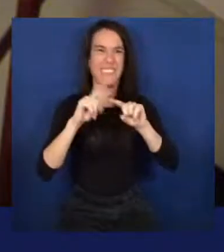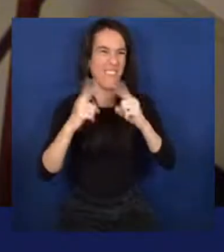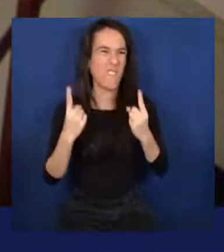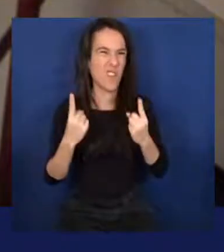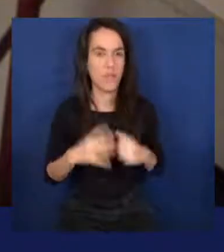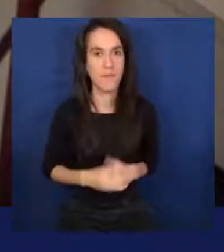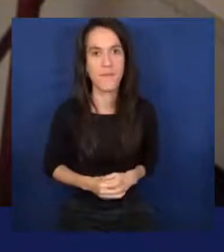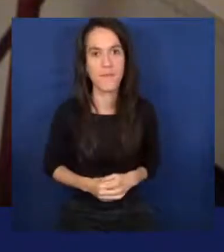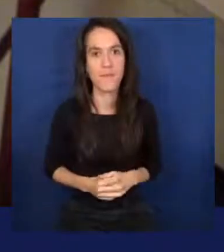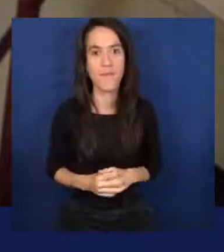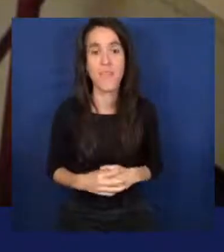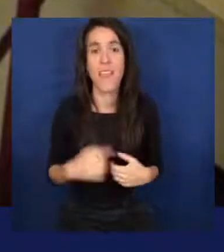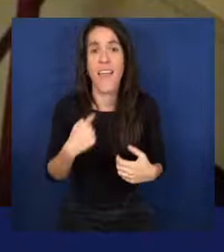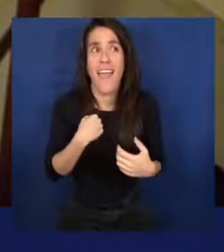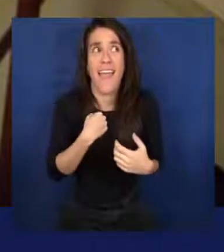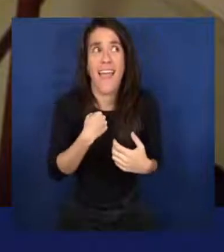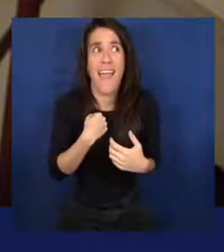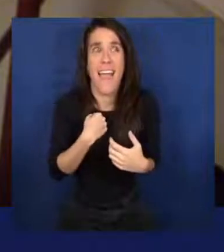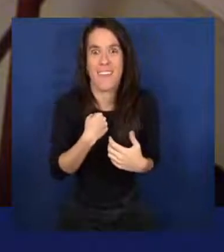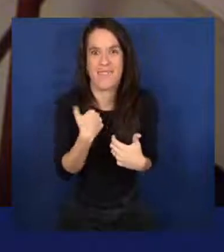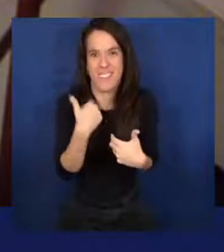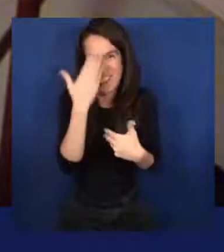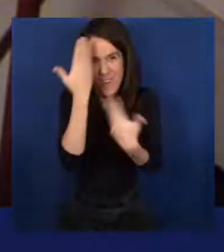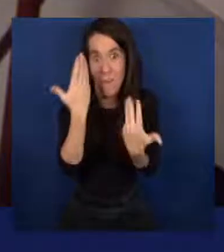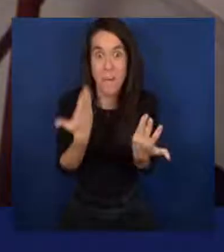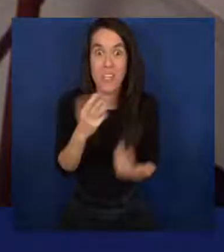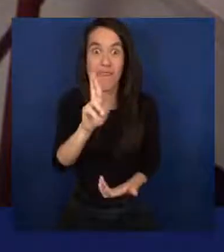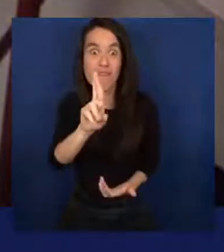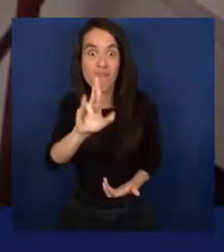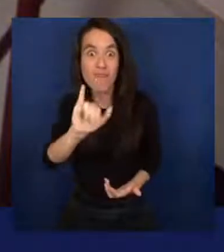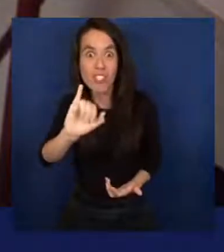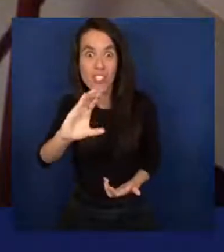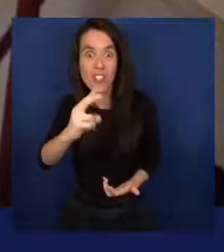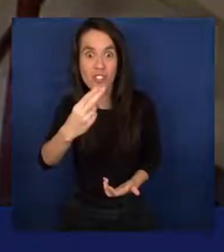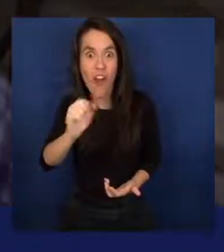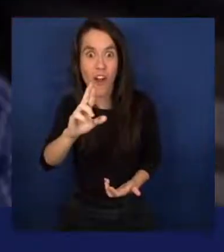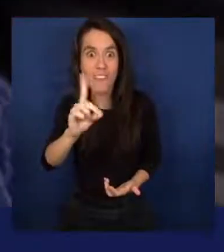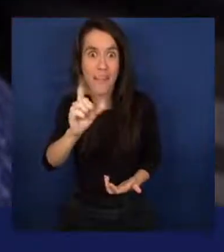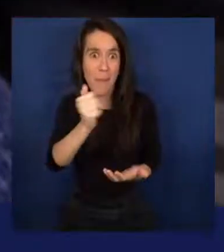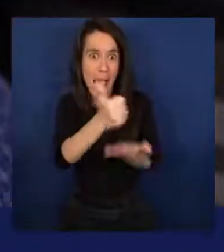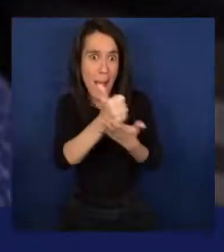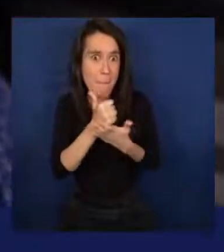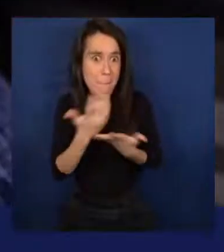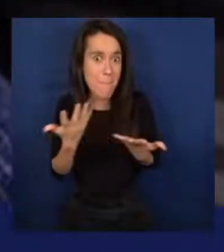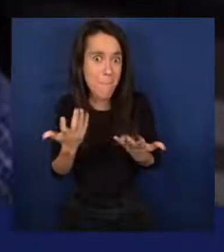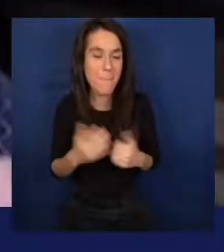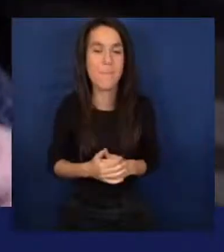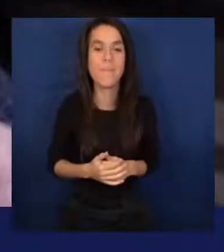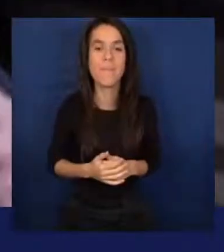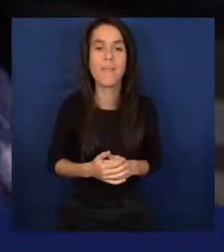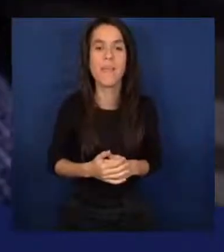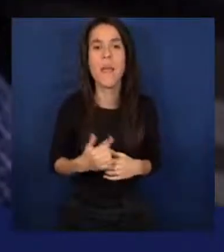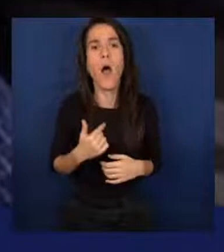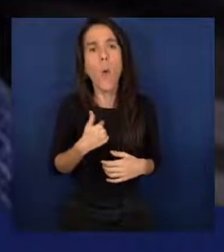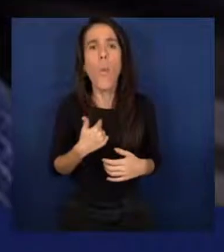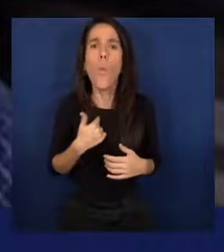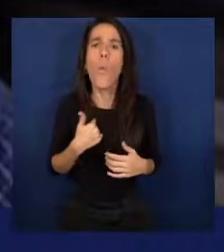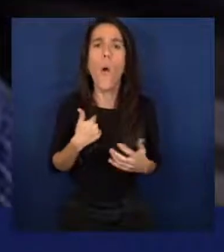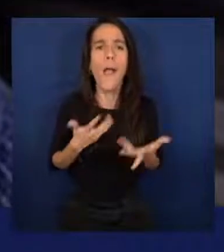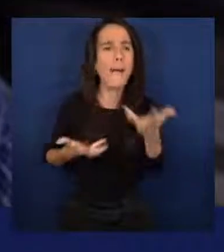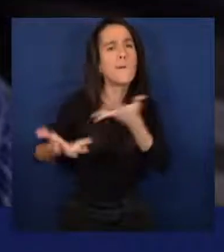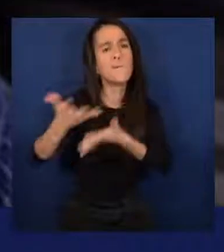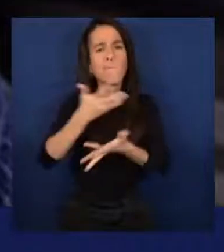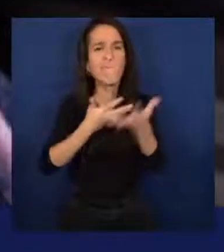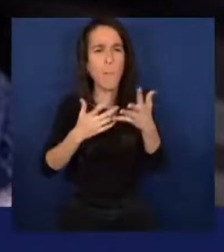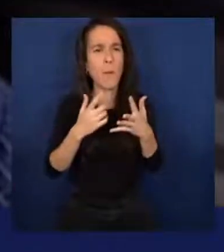I don't know. Maybe Richard, you can hop in, but. Well, we've had a barrier to entry right now in complexity,